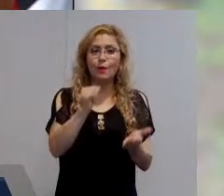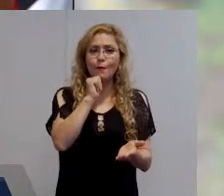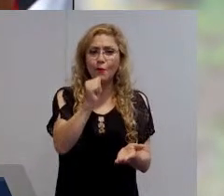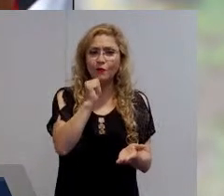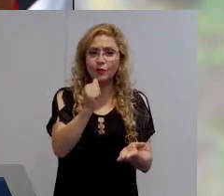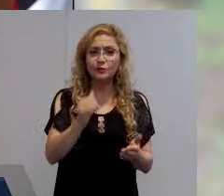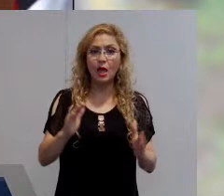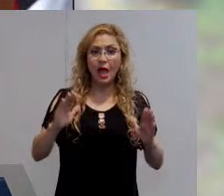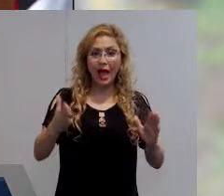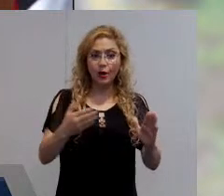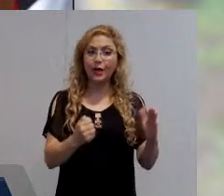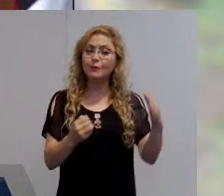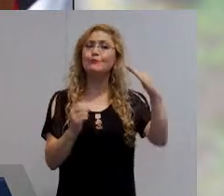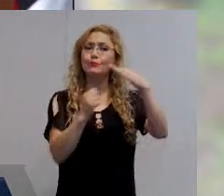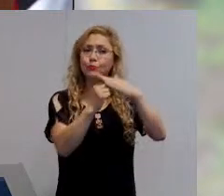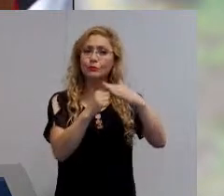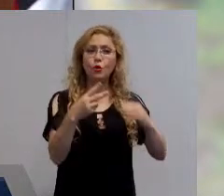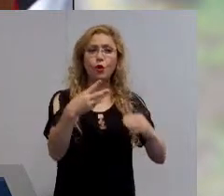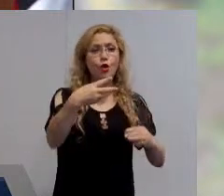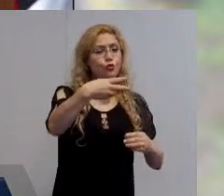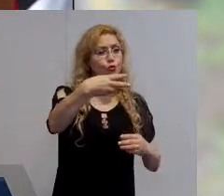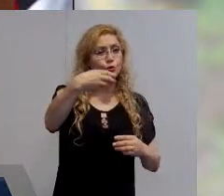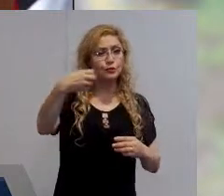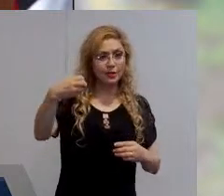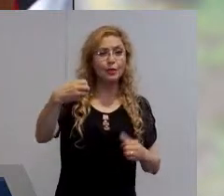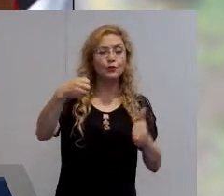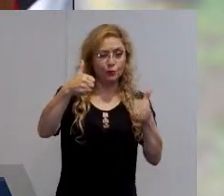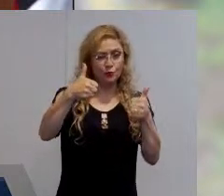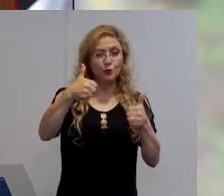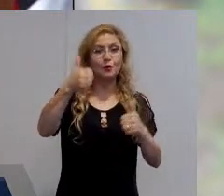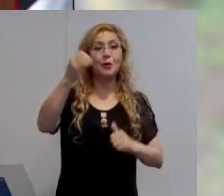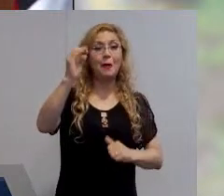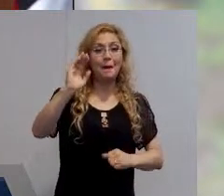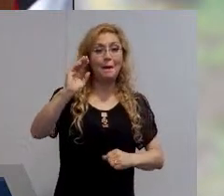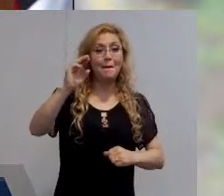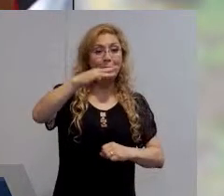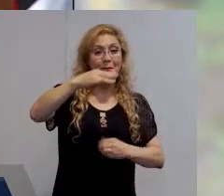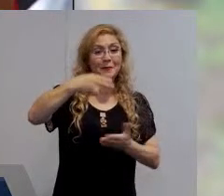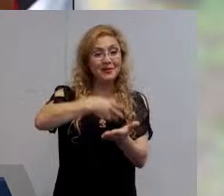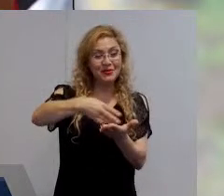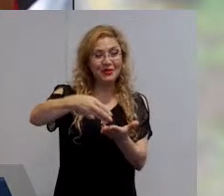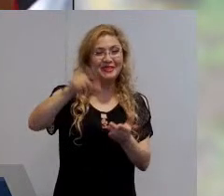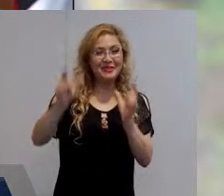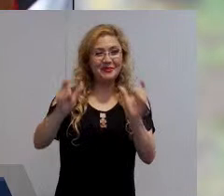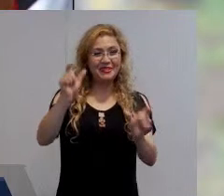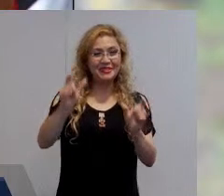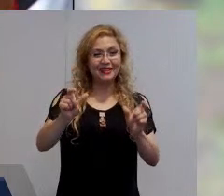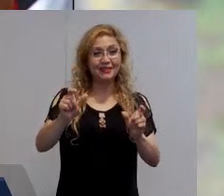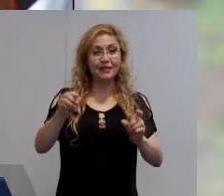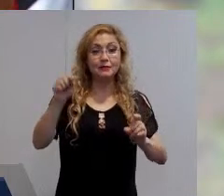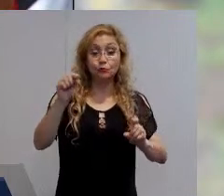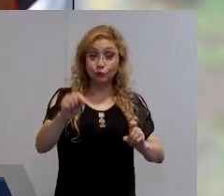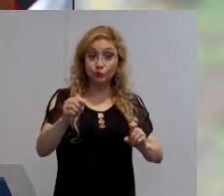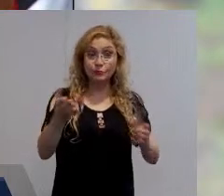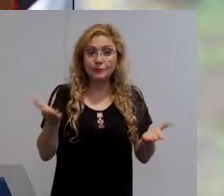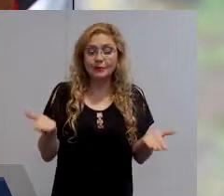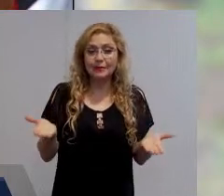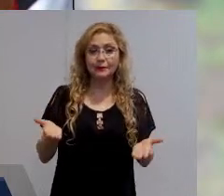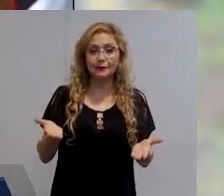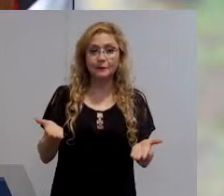poverty forecasts of 101 million poor and extreme poverty, 82